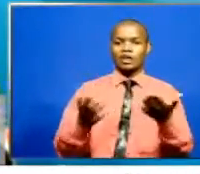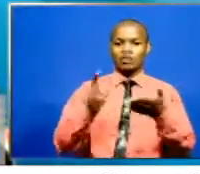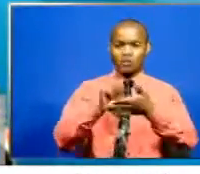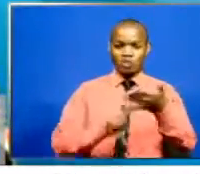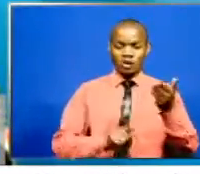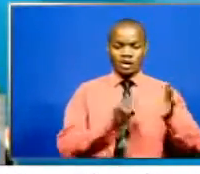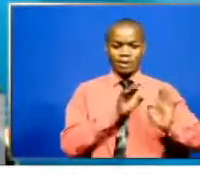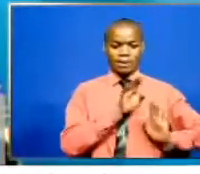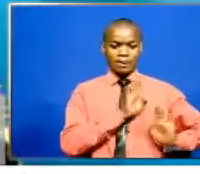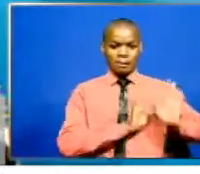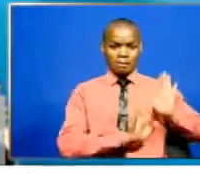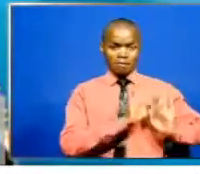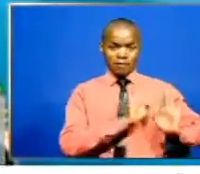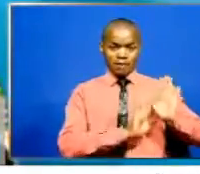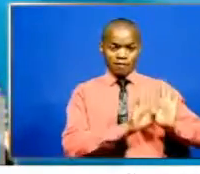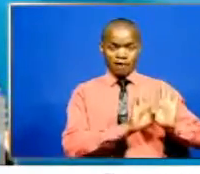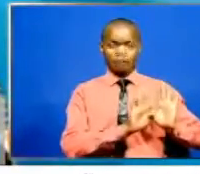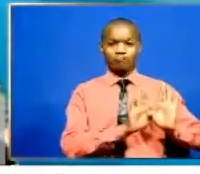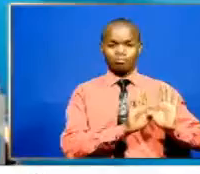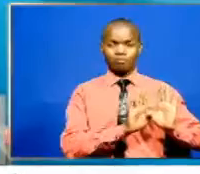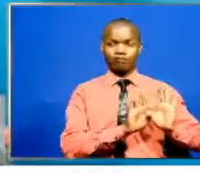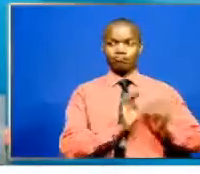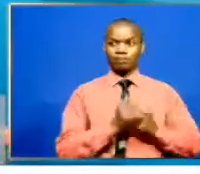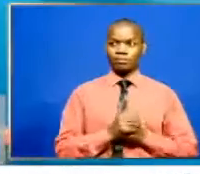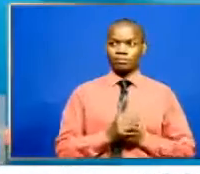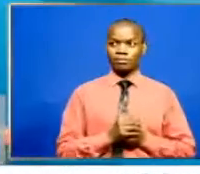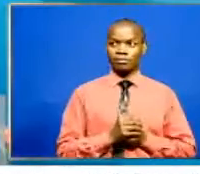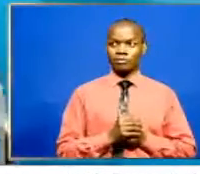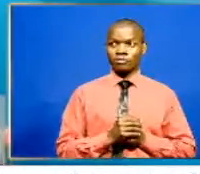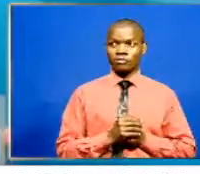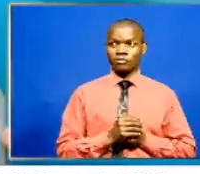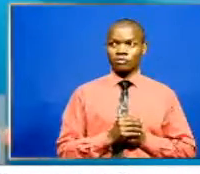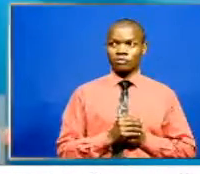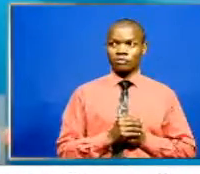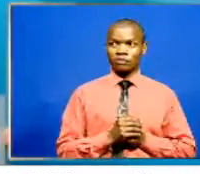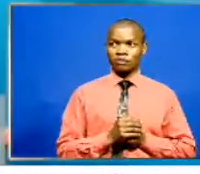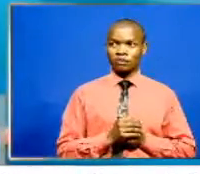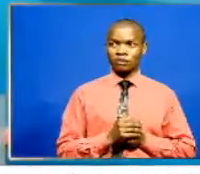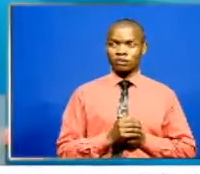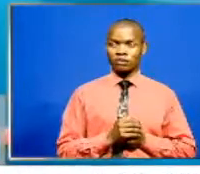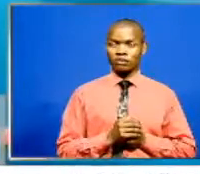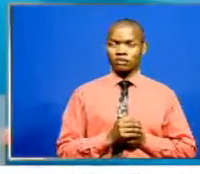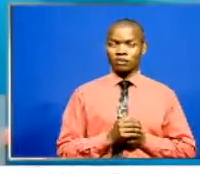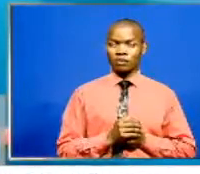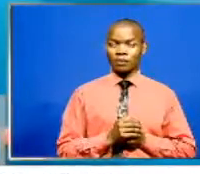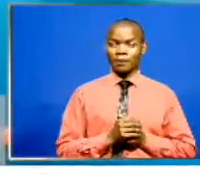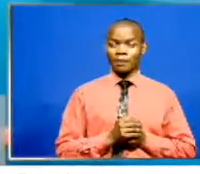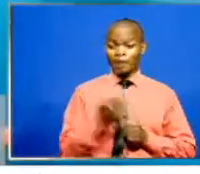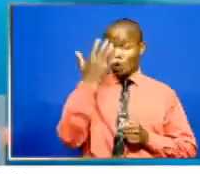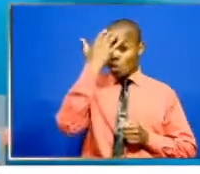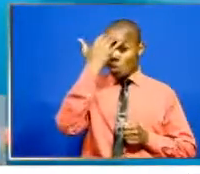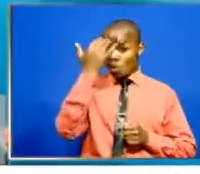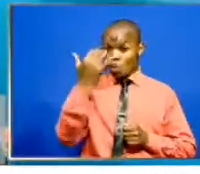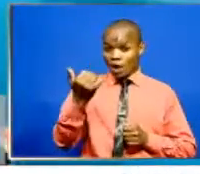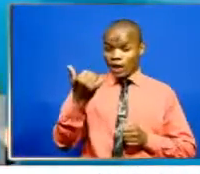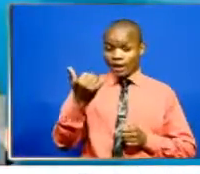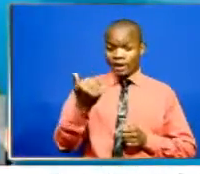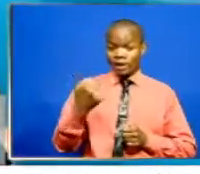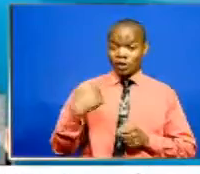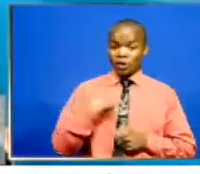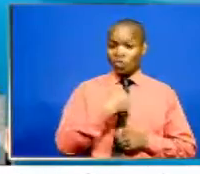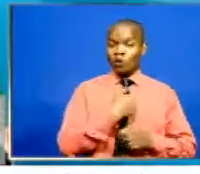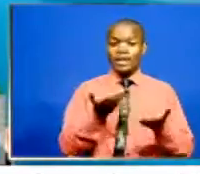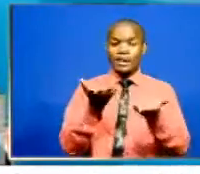behaviors and mentalities. You know, why we find ourselves in this situation of need of